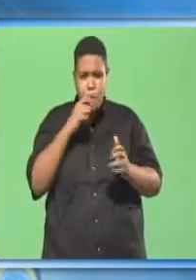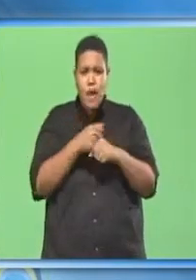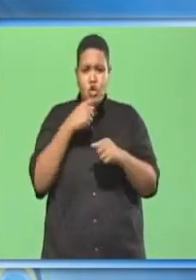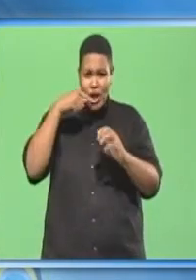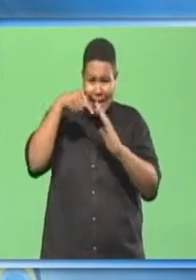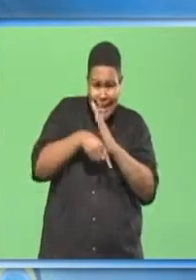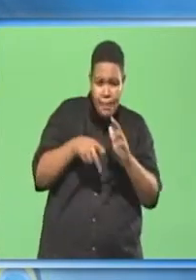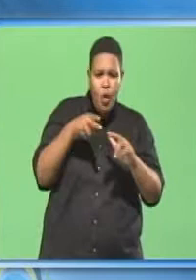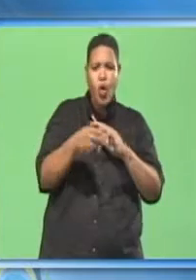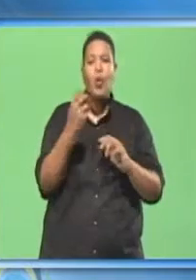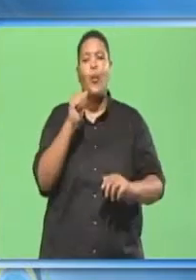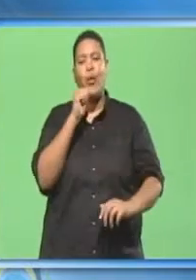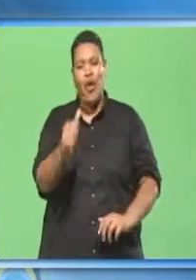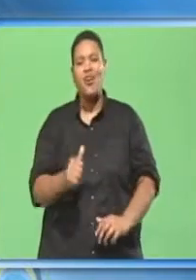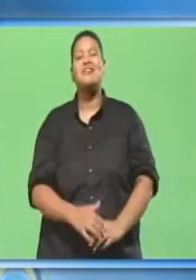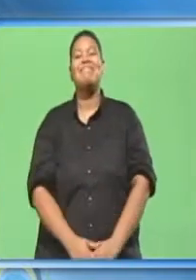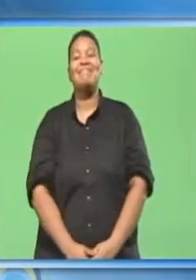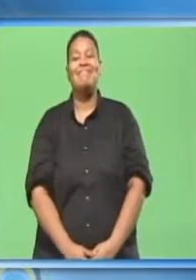cut.